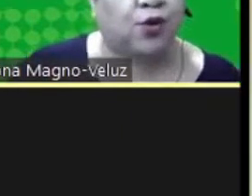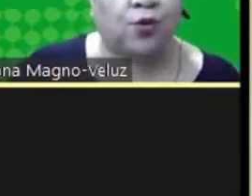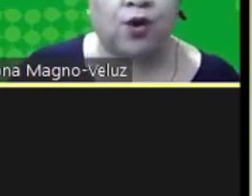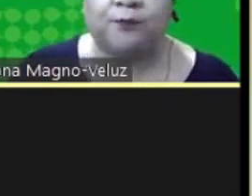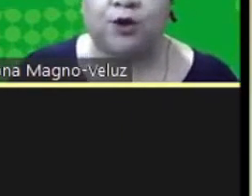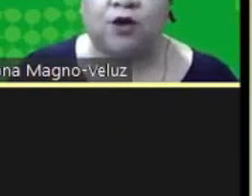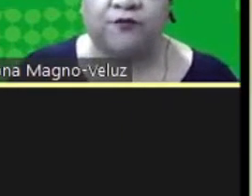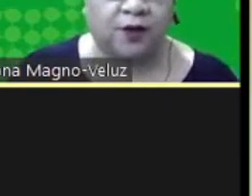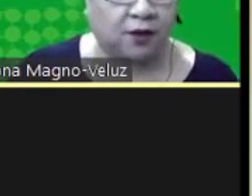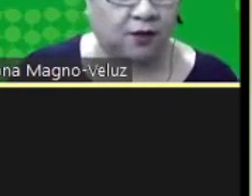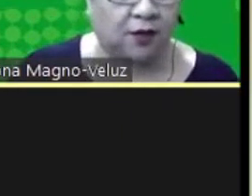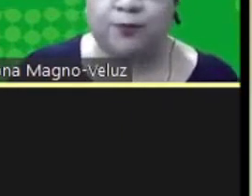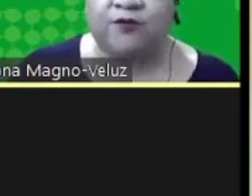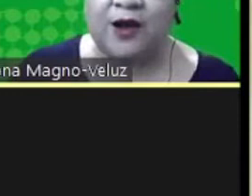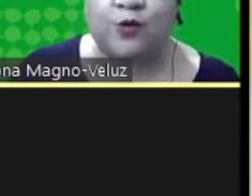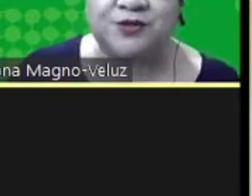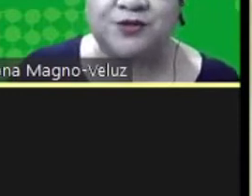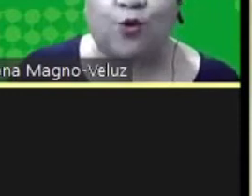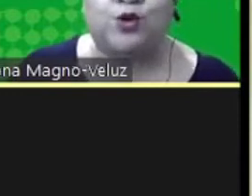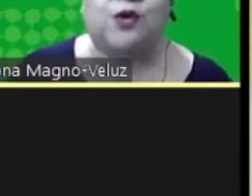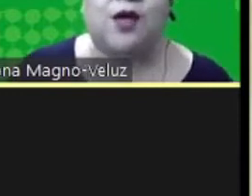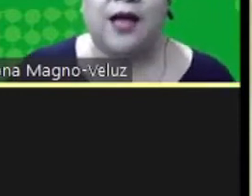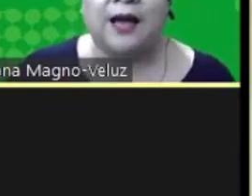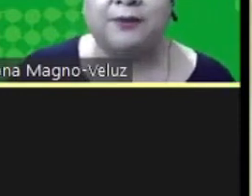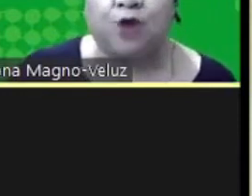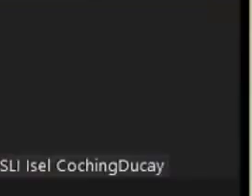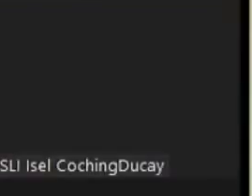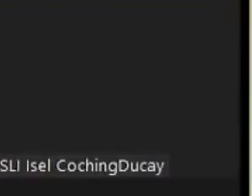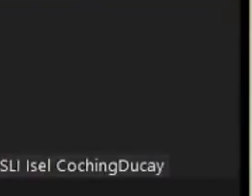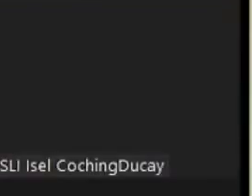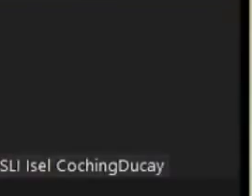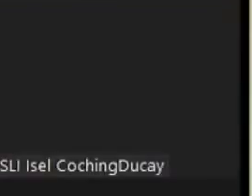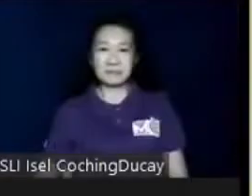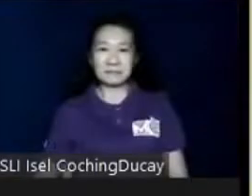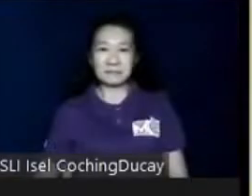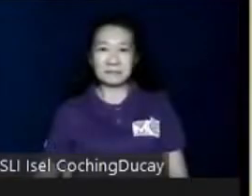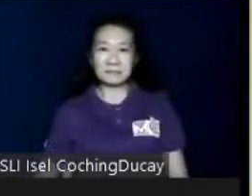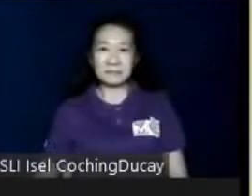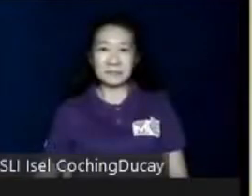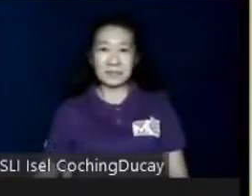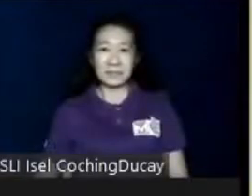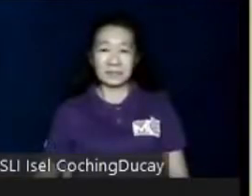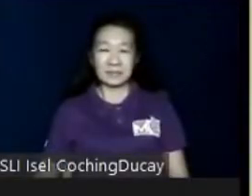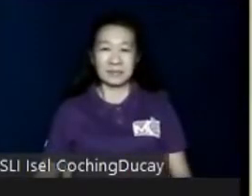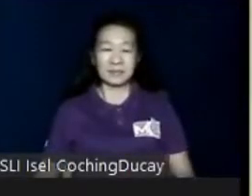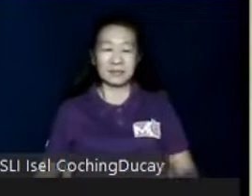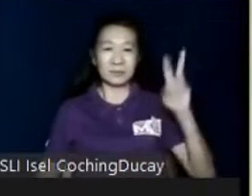video a couple of hours ago, yung Hamming Project Chocolate, which we